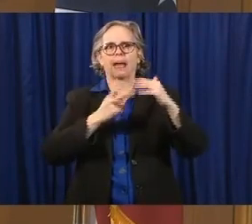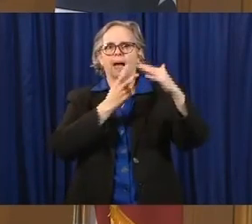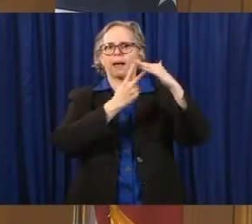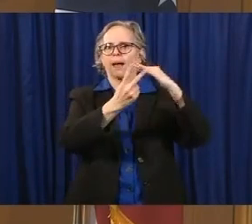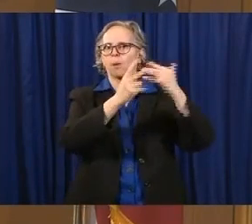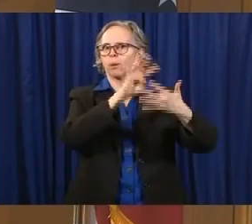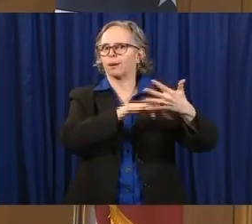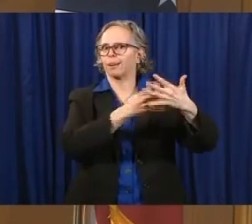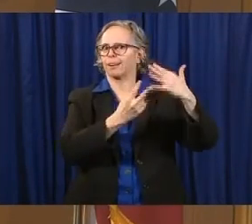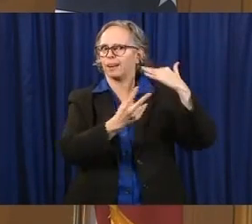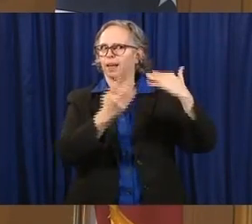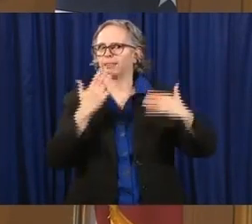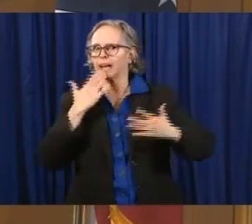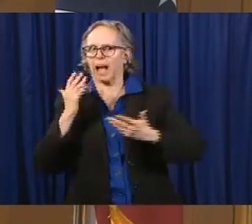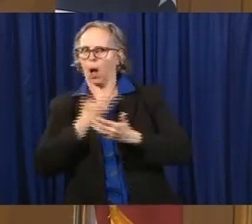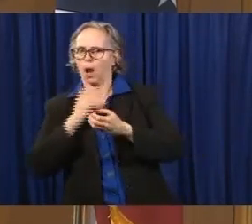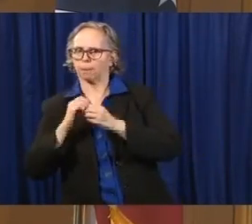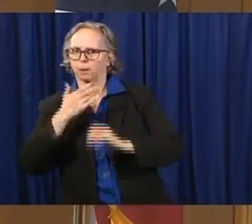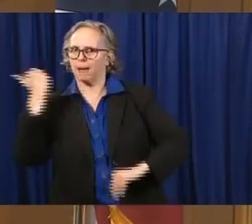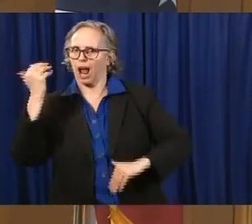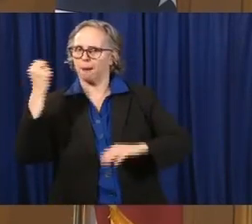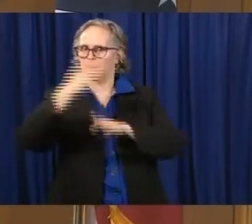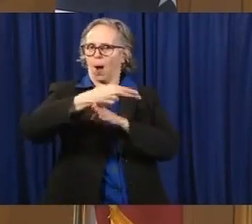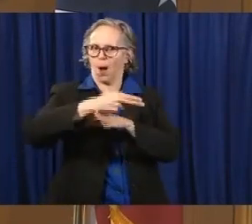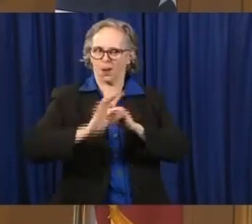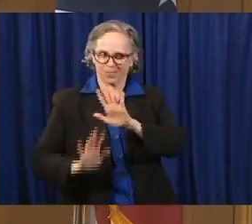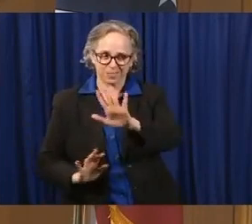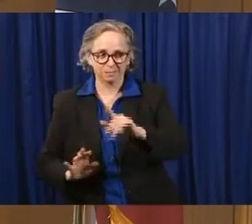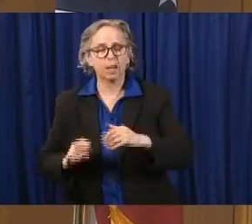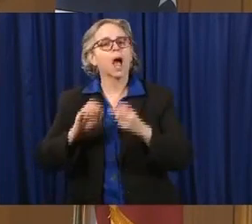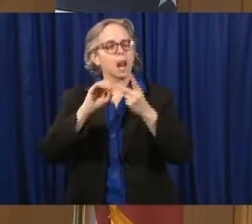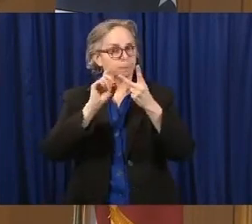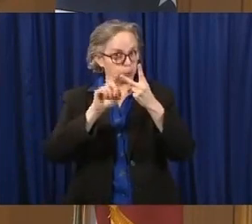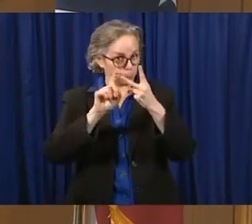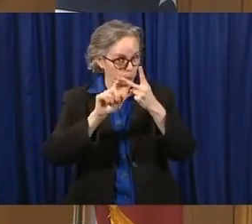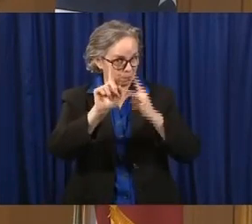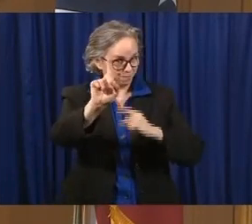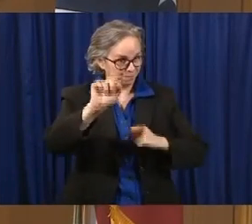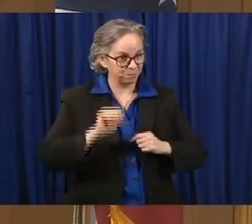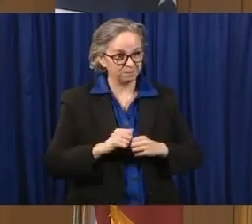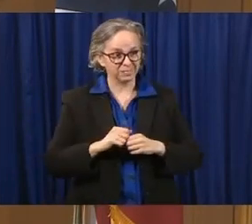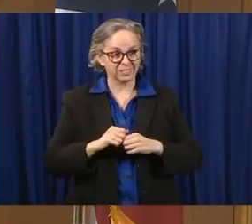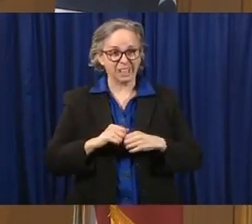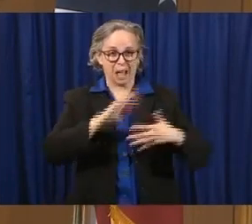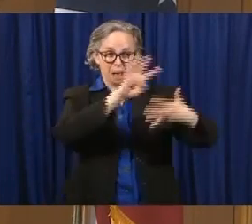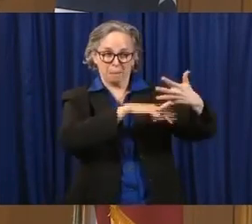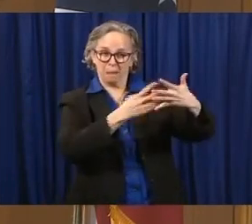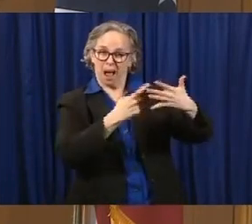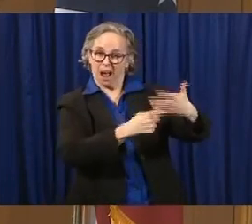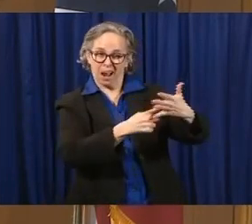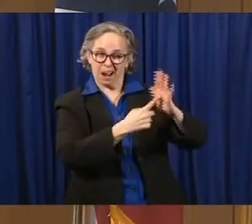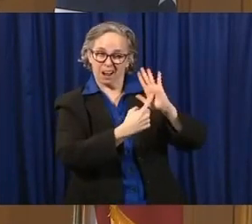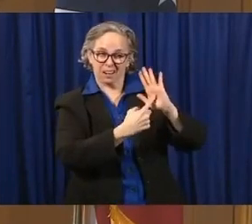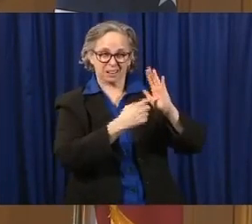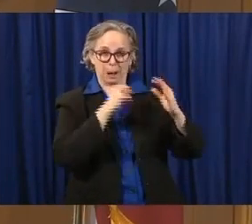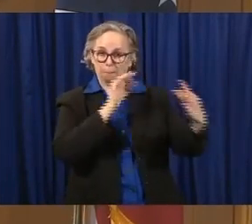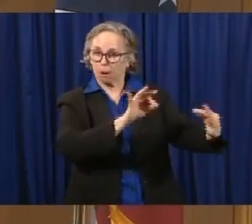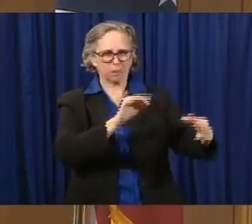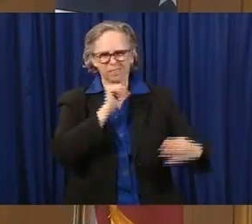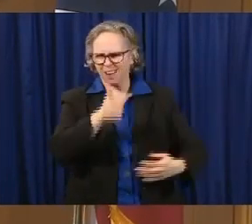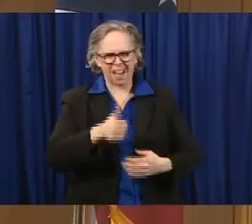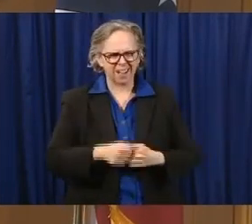Number two, modeling is what it is. It is an attempt at some